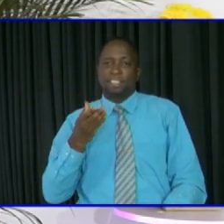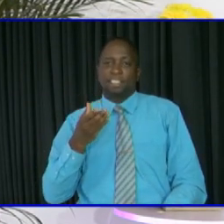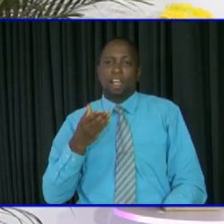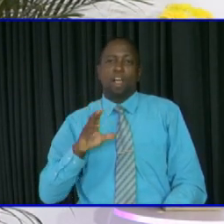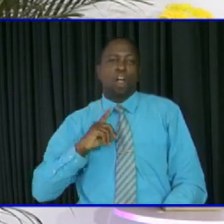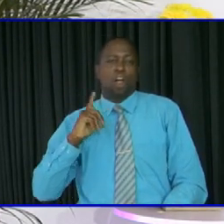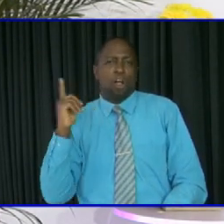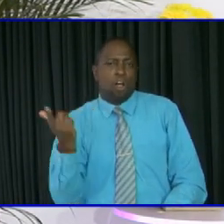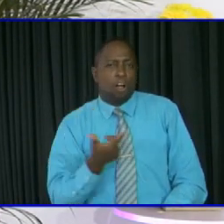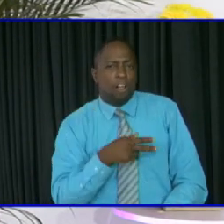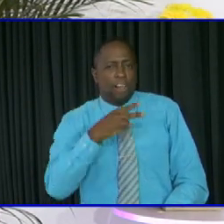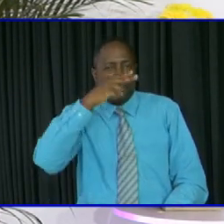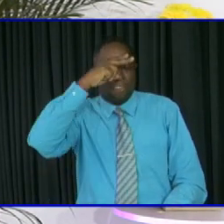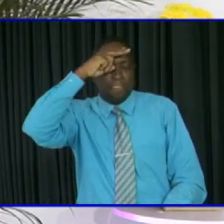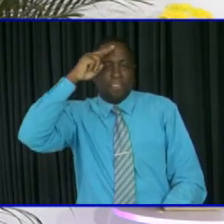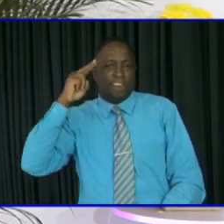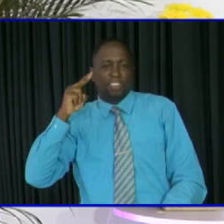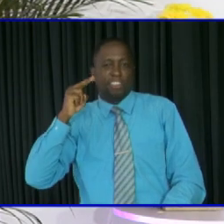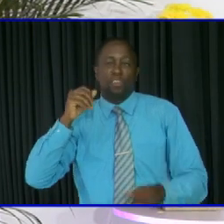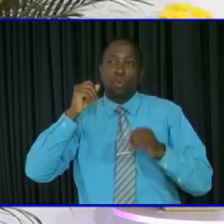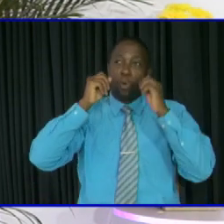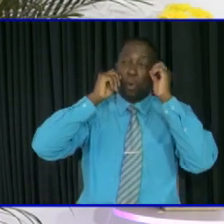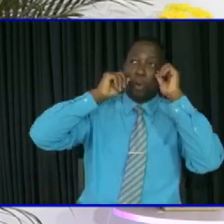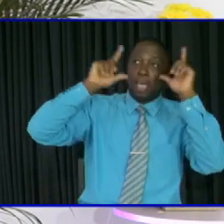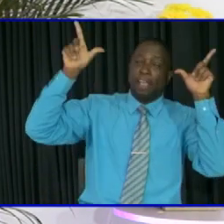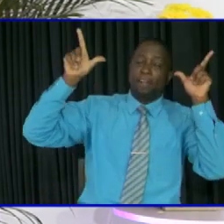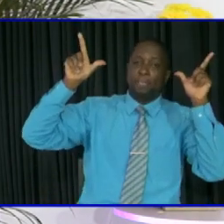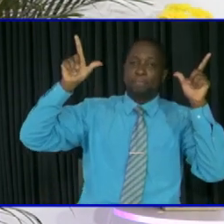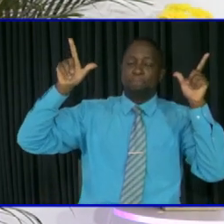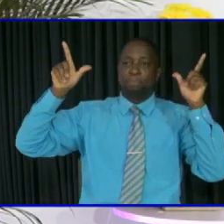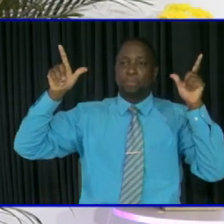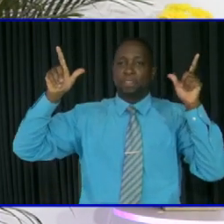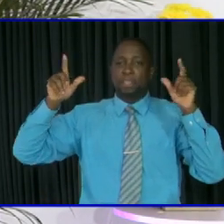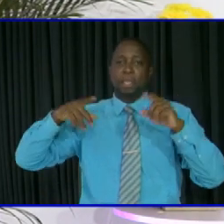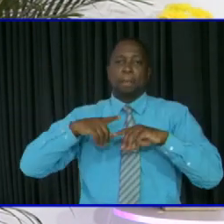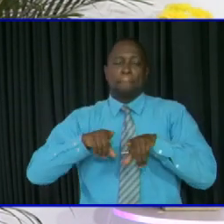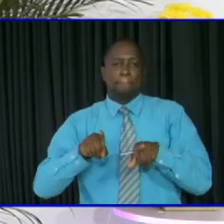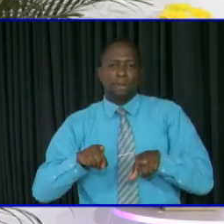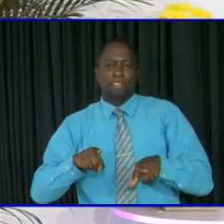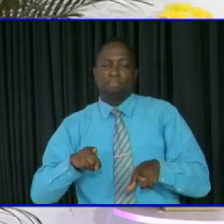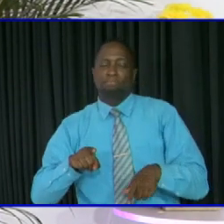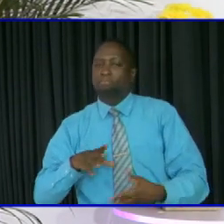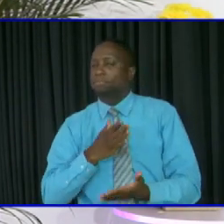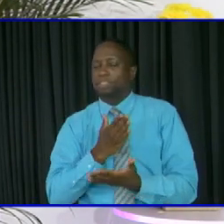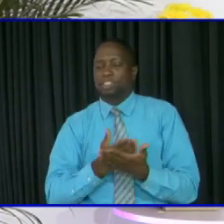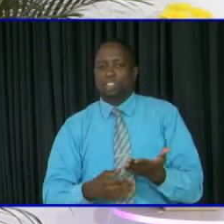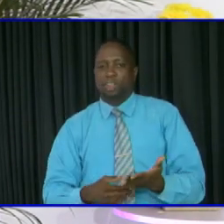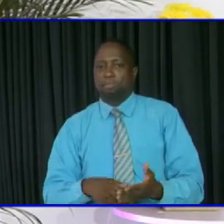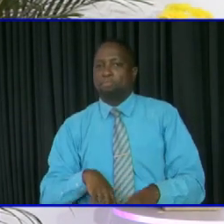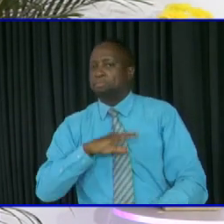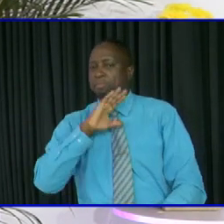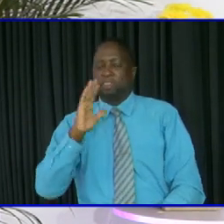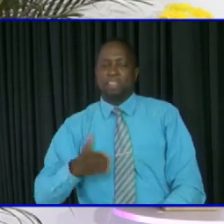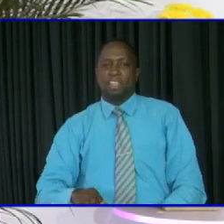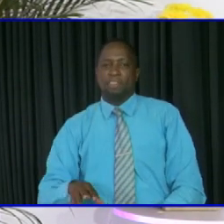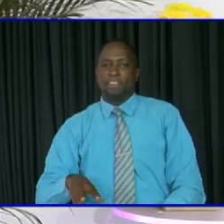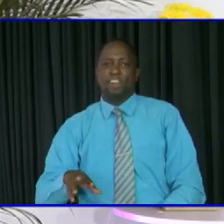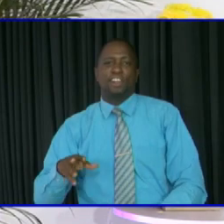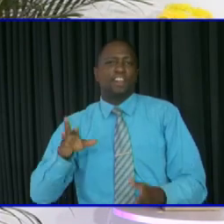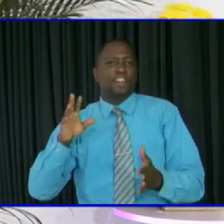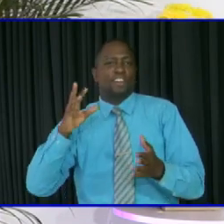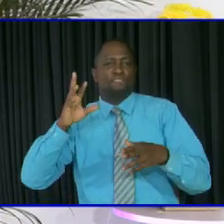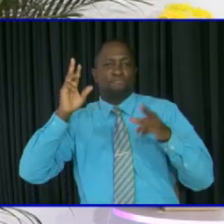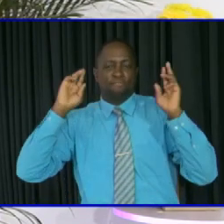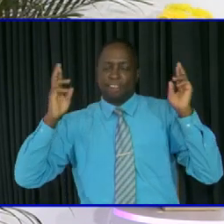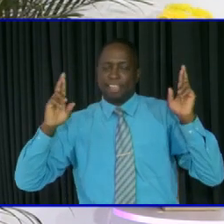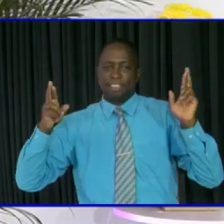virgins are awake. But while all virgins are awake, some are not ready. Some who are otherwise seek to